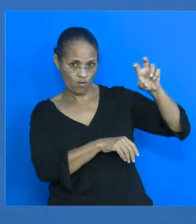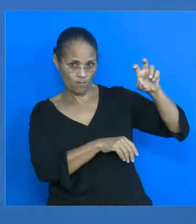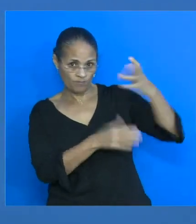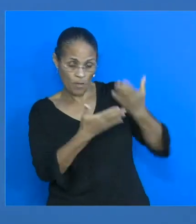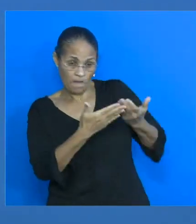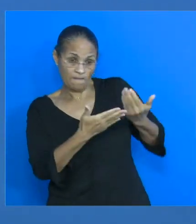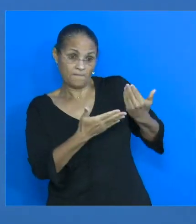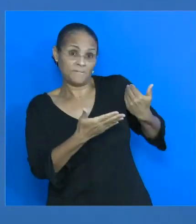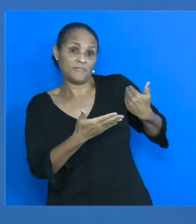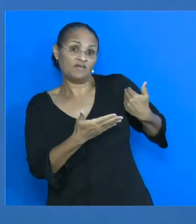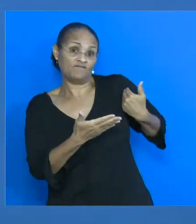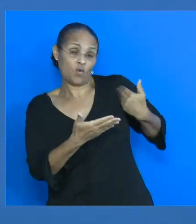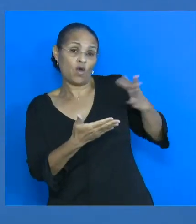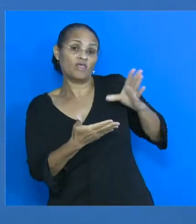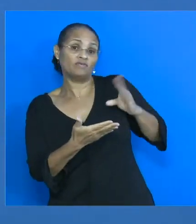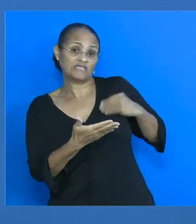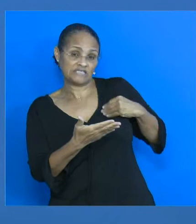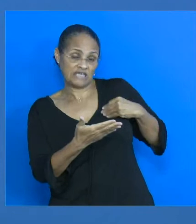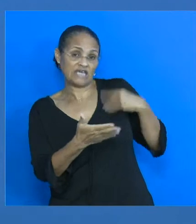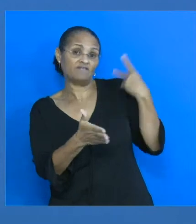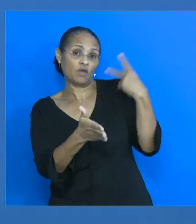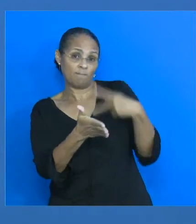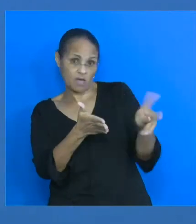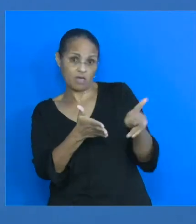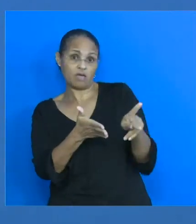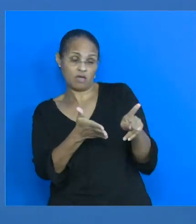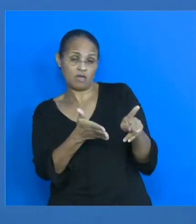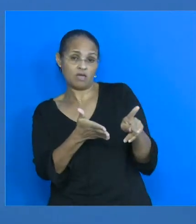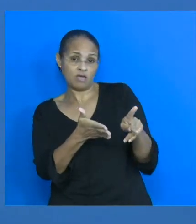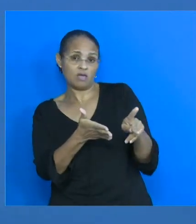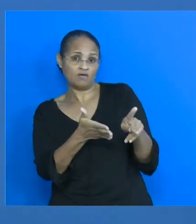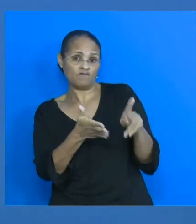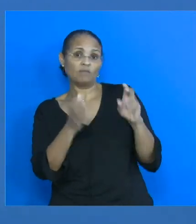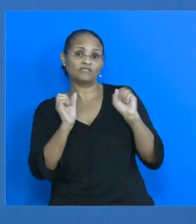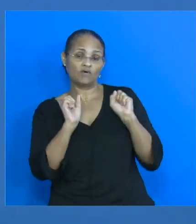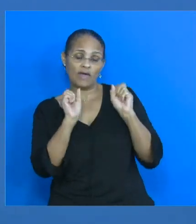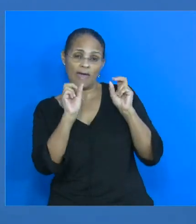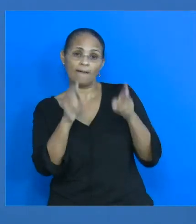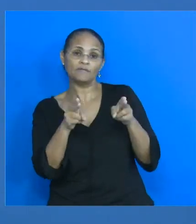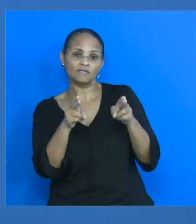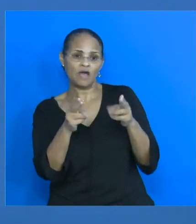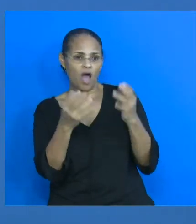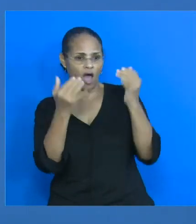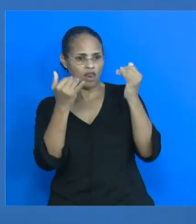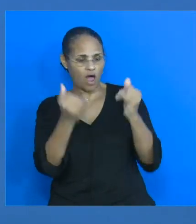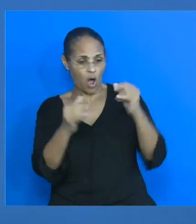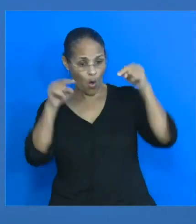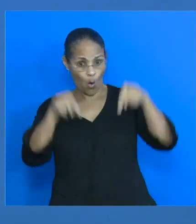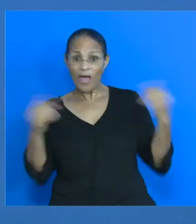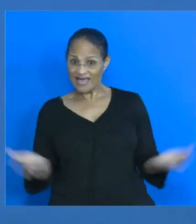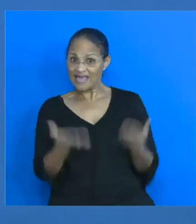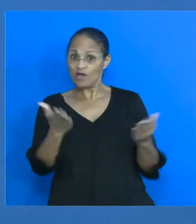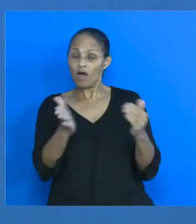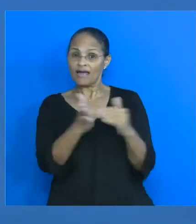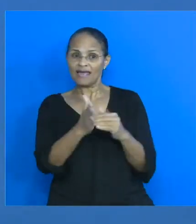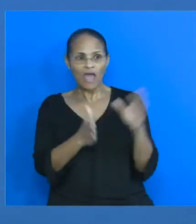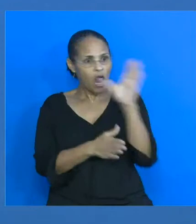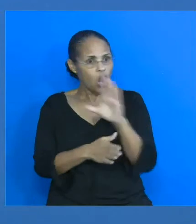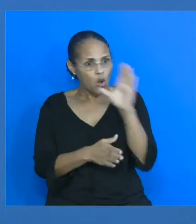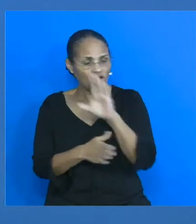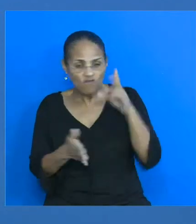prior to the redundancies payout from Southampton Princess are back on island looking for their